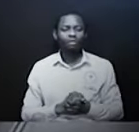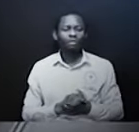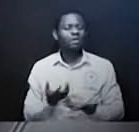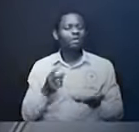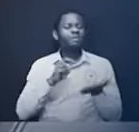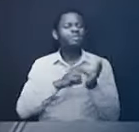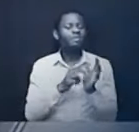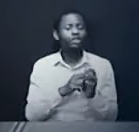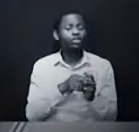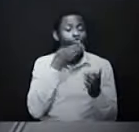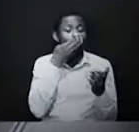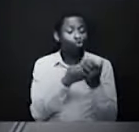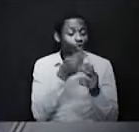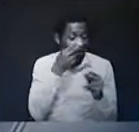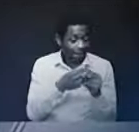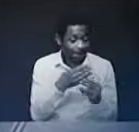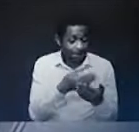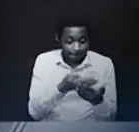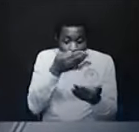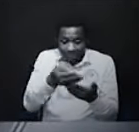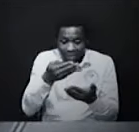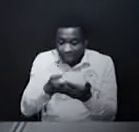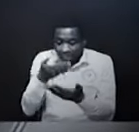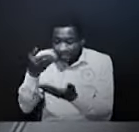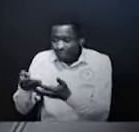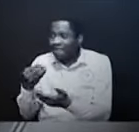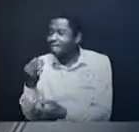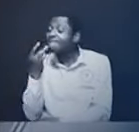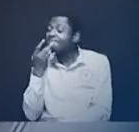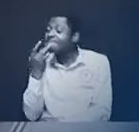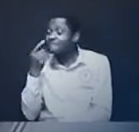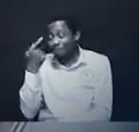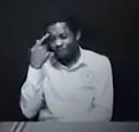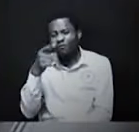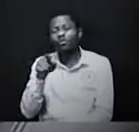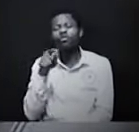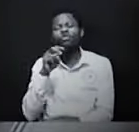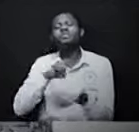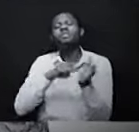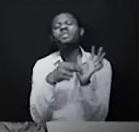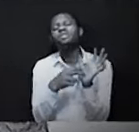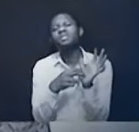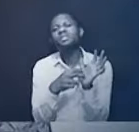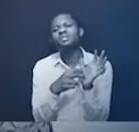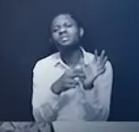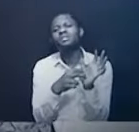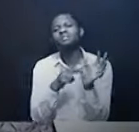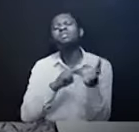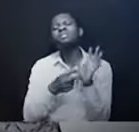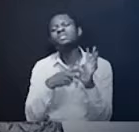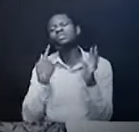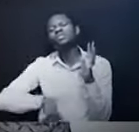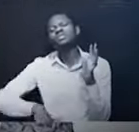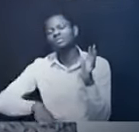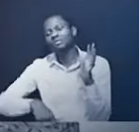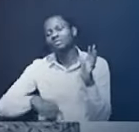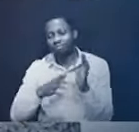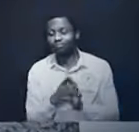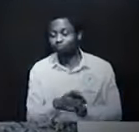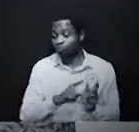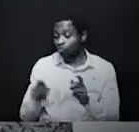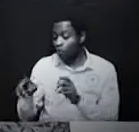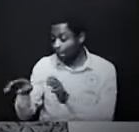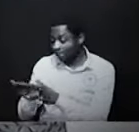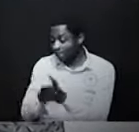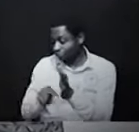favors, a me case a din pa to me a twa dear and I say a dear doya brewa. This is what I mean. Let's go to